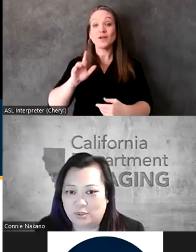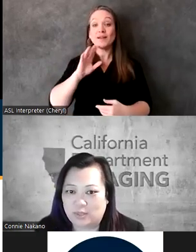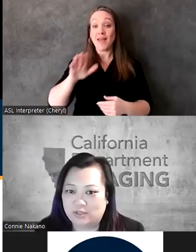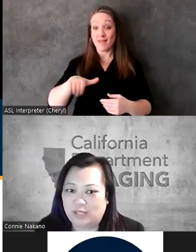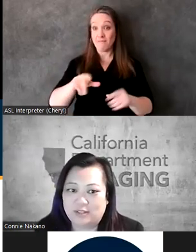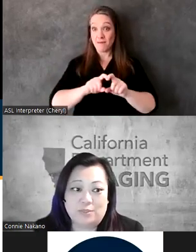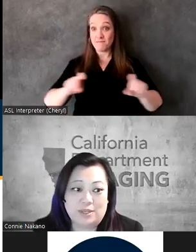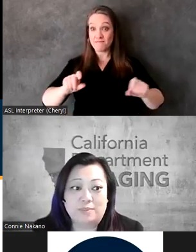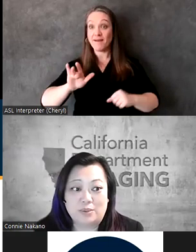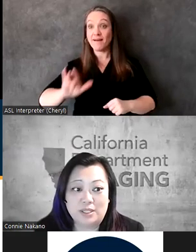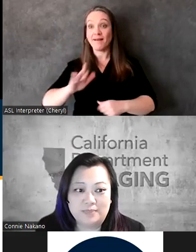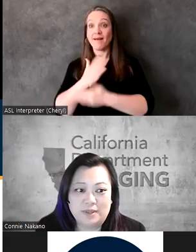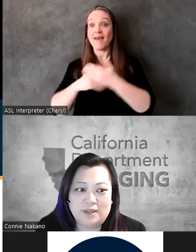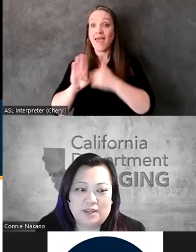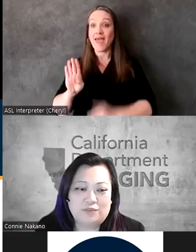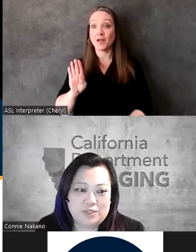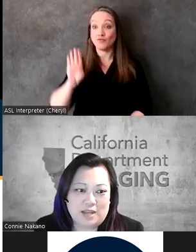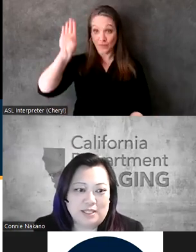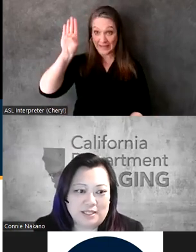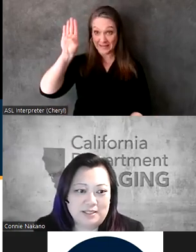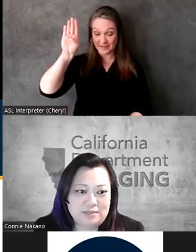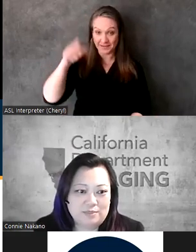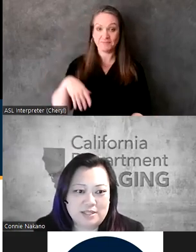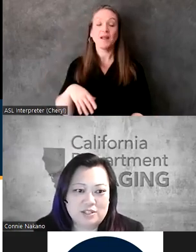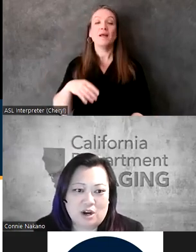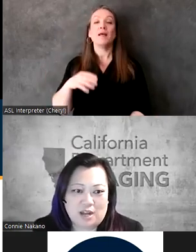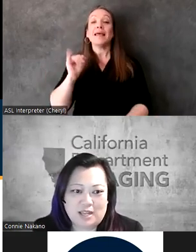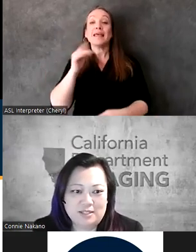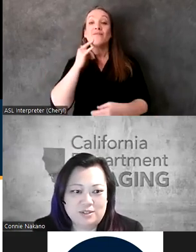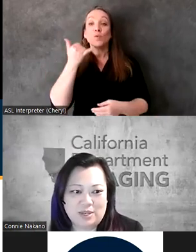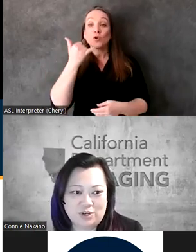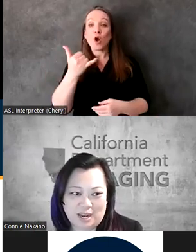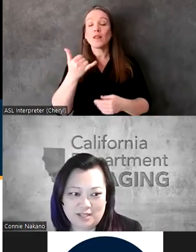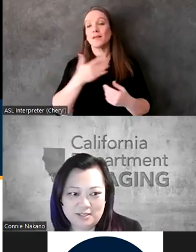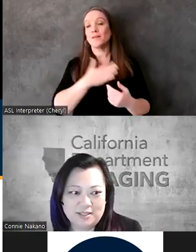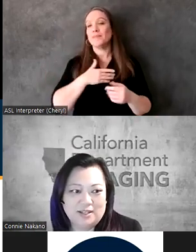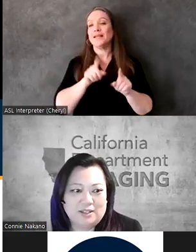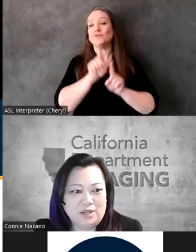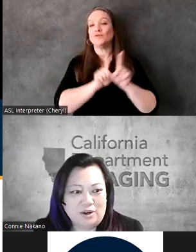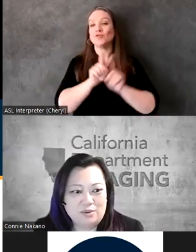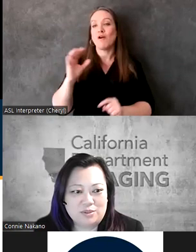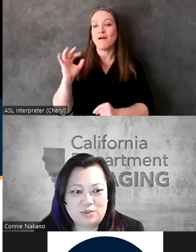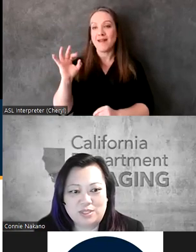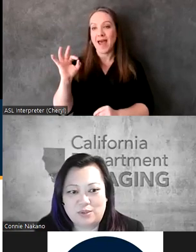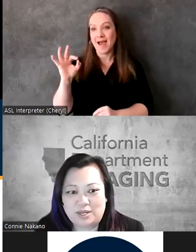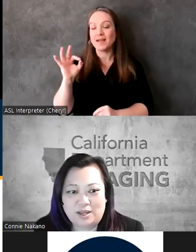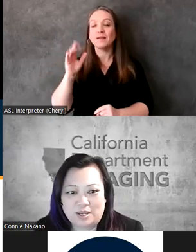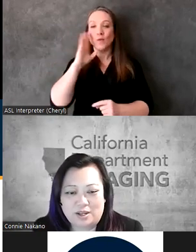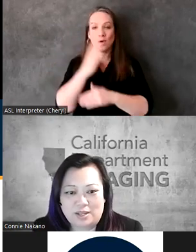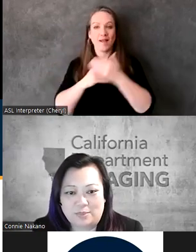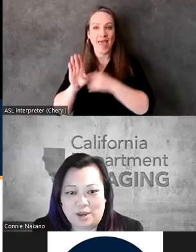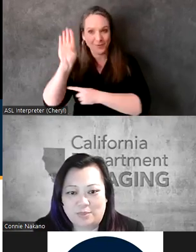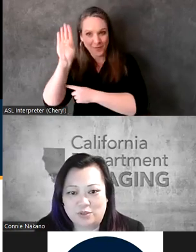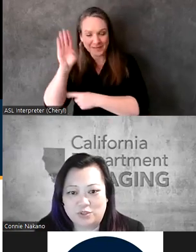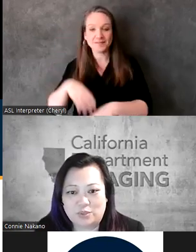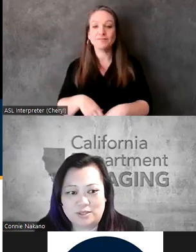icon to request your line to be unmuted. If you're dialing in, press *9 to raise your hand. You can also use the Q&A